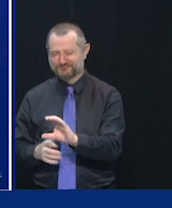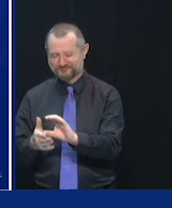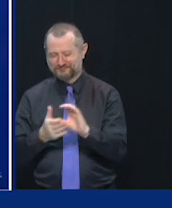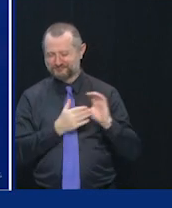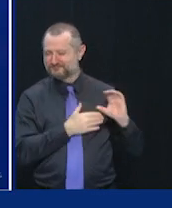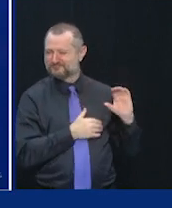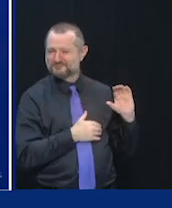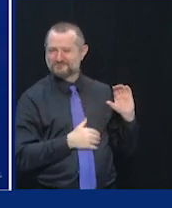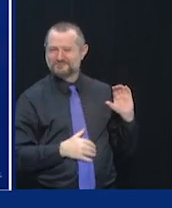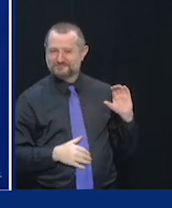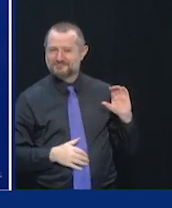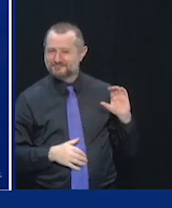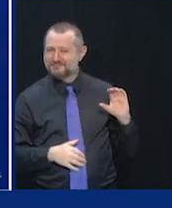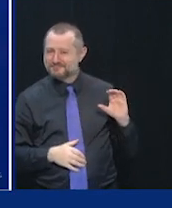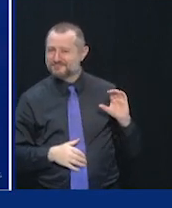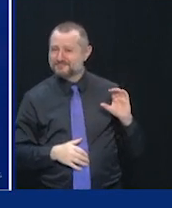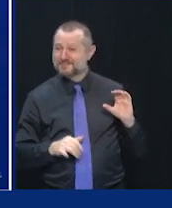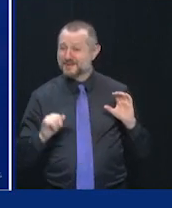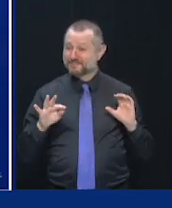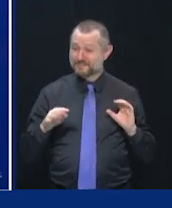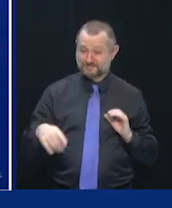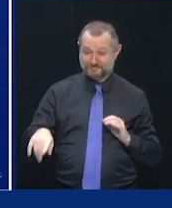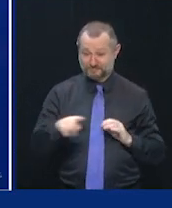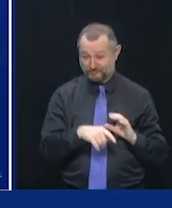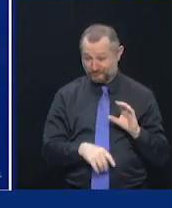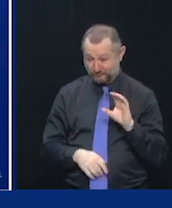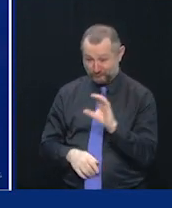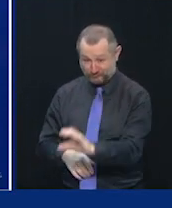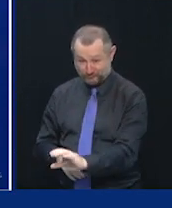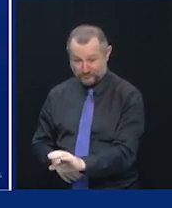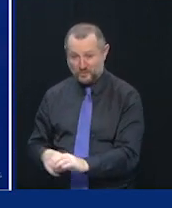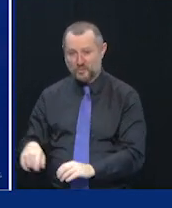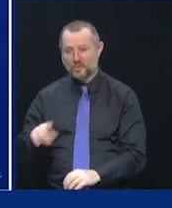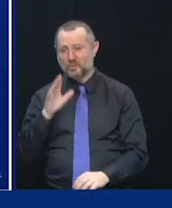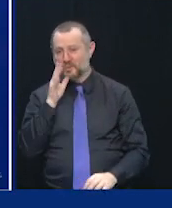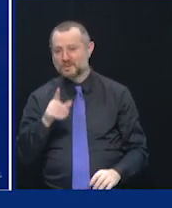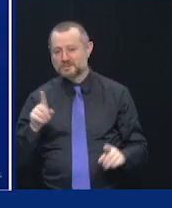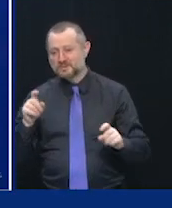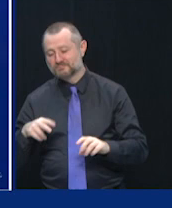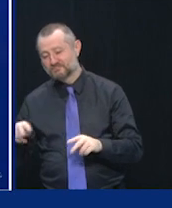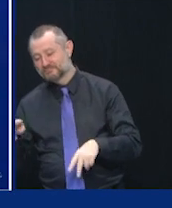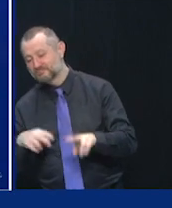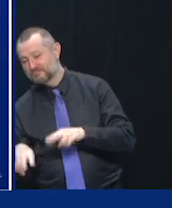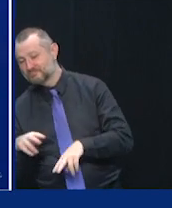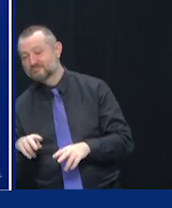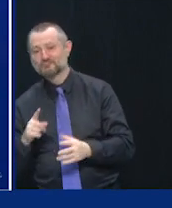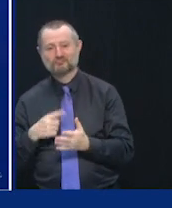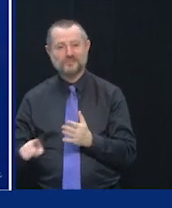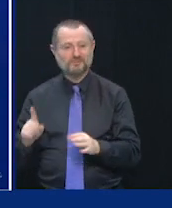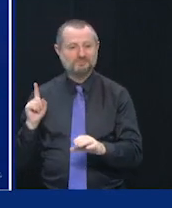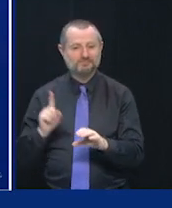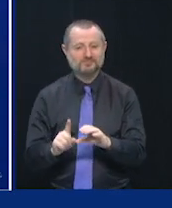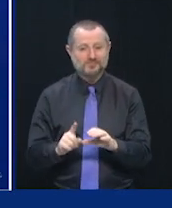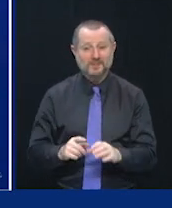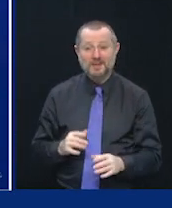funding, there would be a monitor that would be put in place. So 55 days,